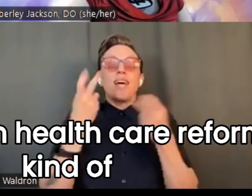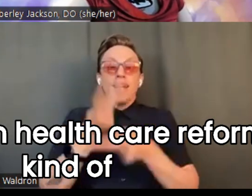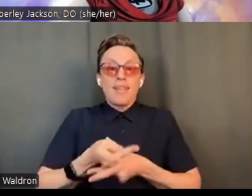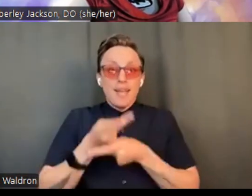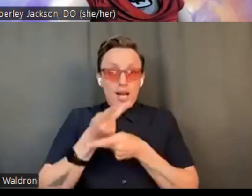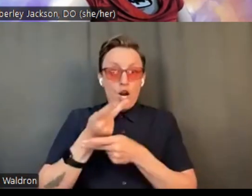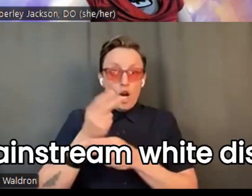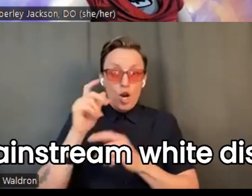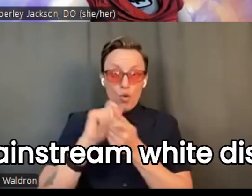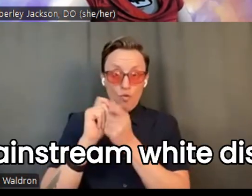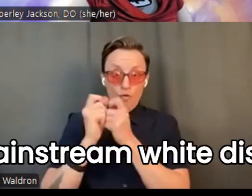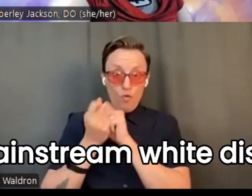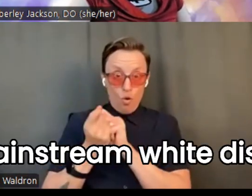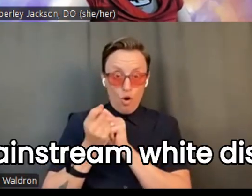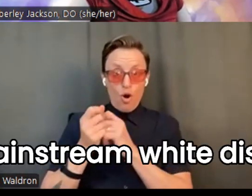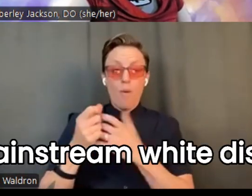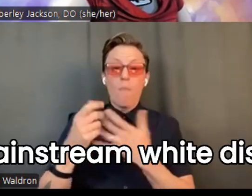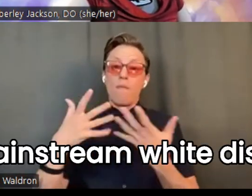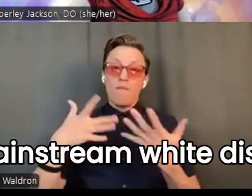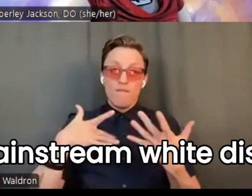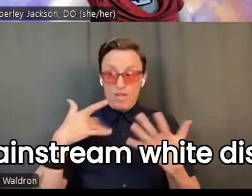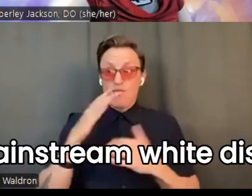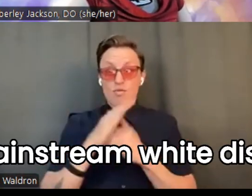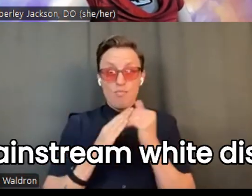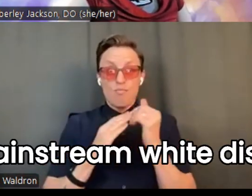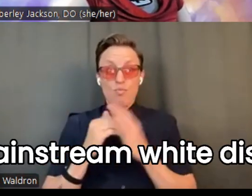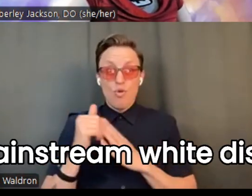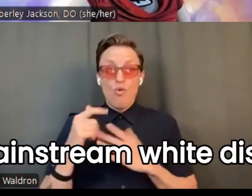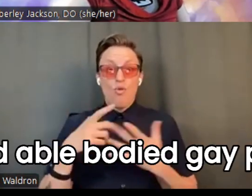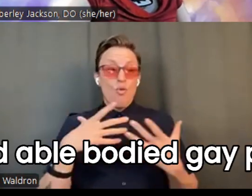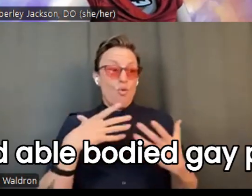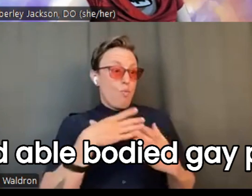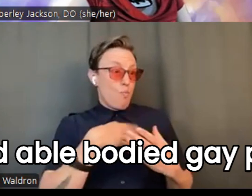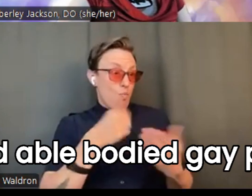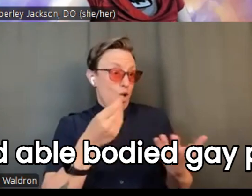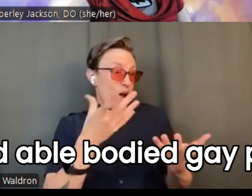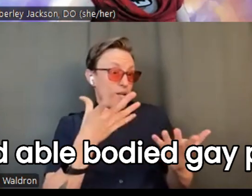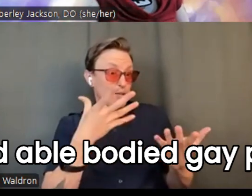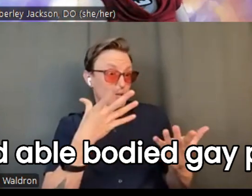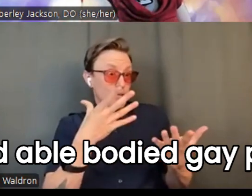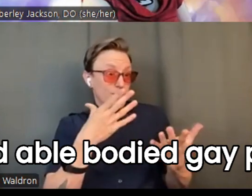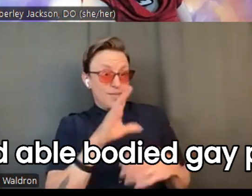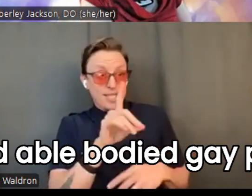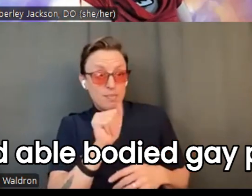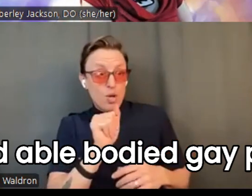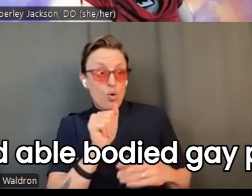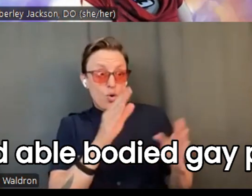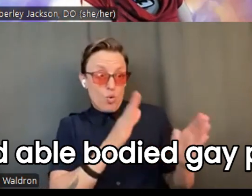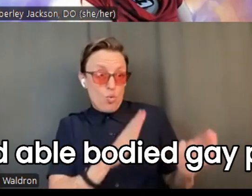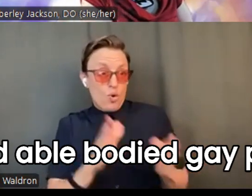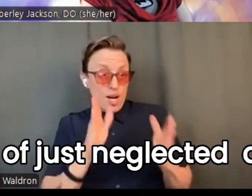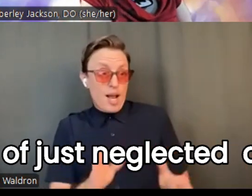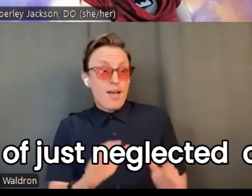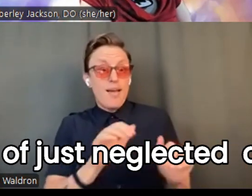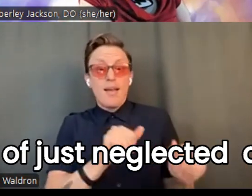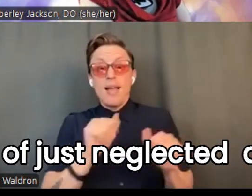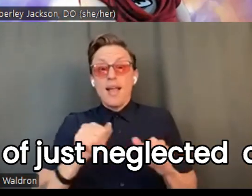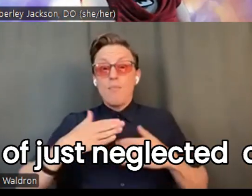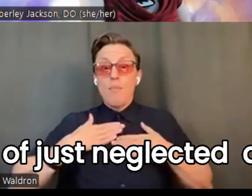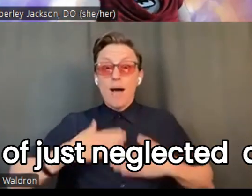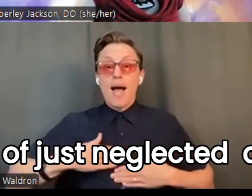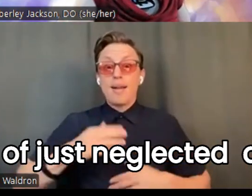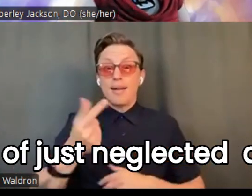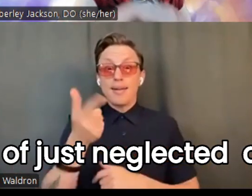kind of a thing that mainstream white disability organizers and able-bodied gay people have sort of